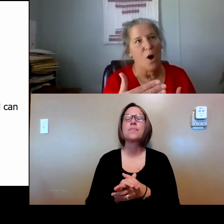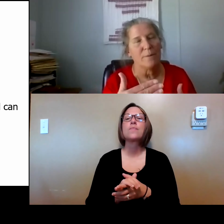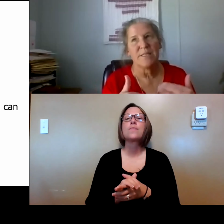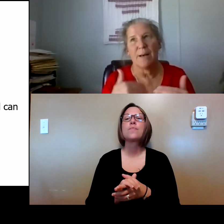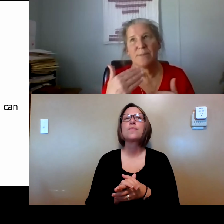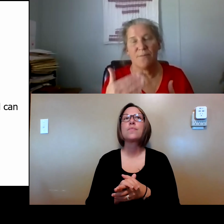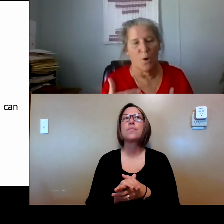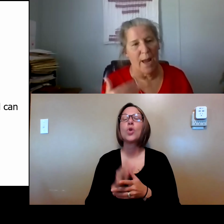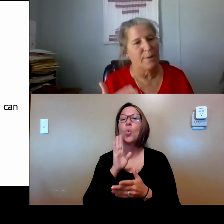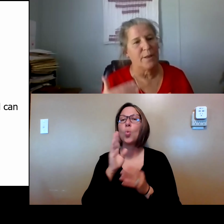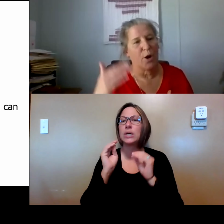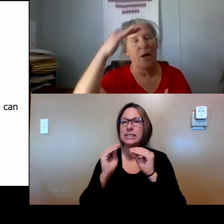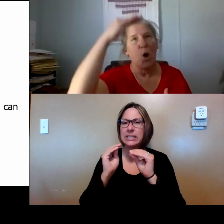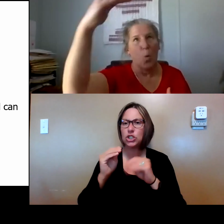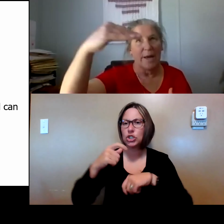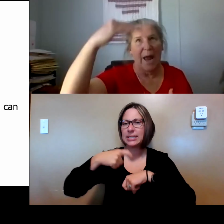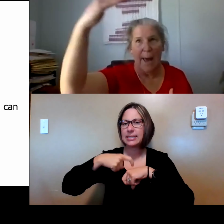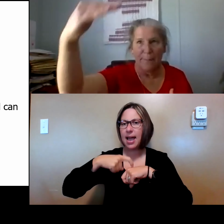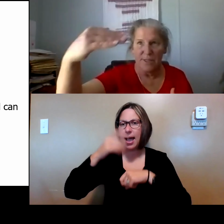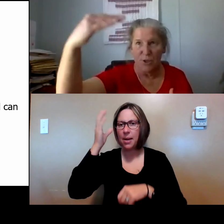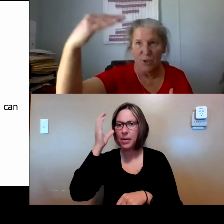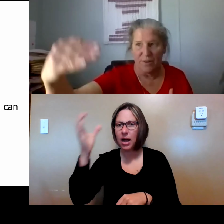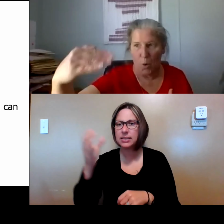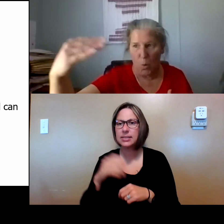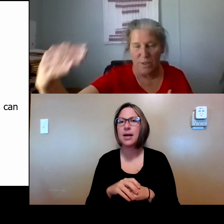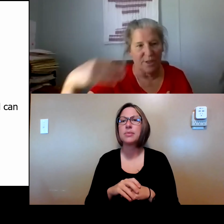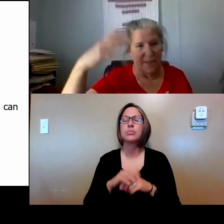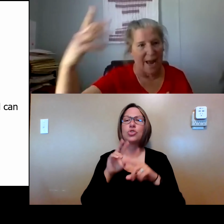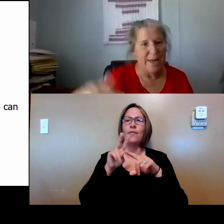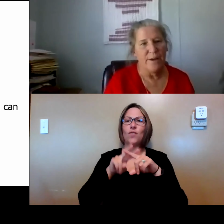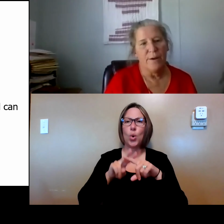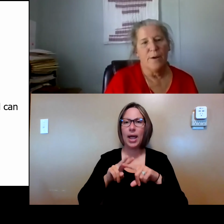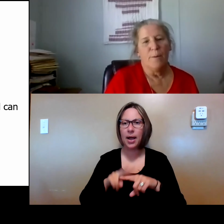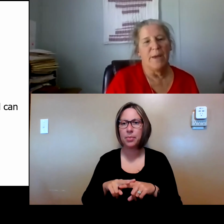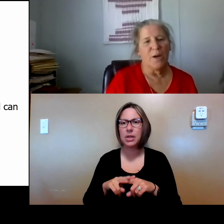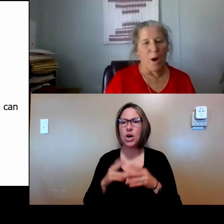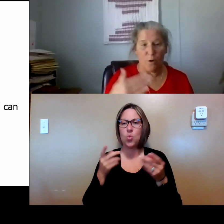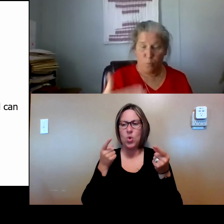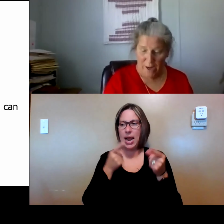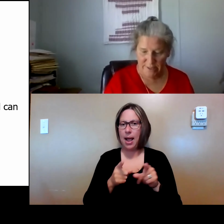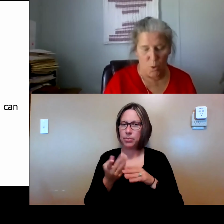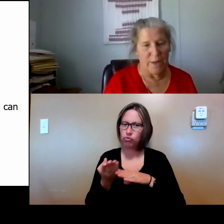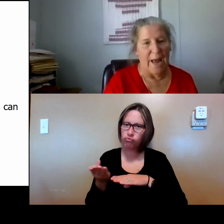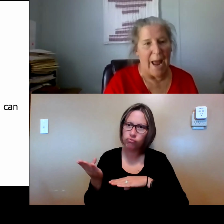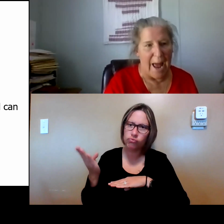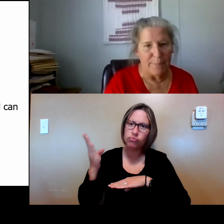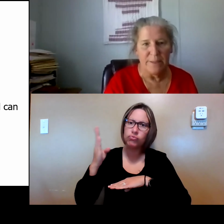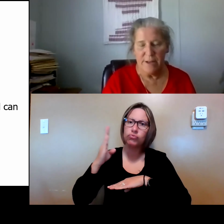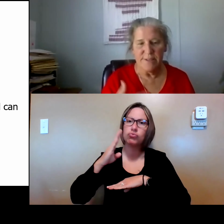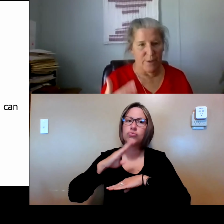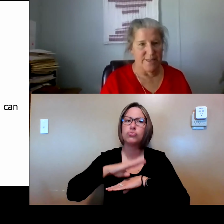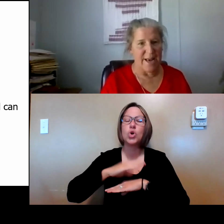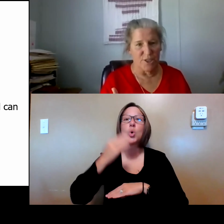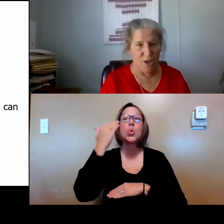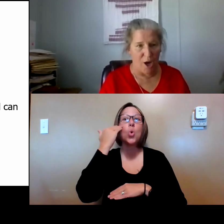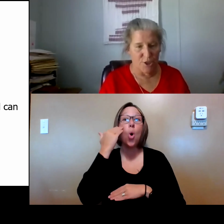time concepts and vocabulary, what happens during the course of the day, being aware of what's going to happen.